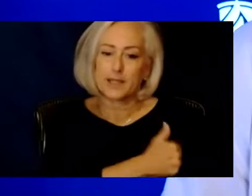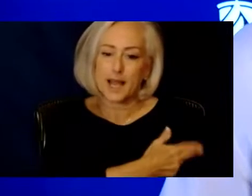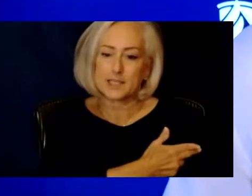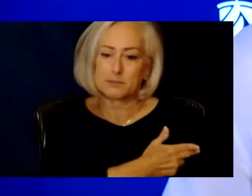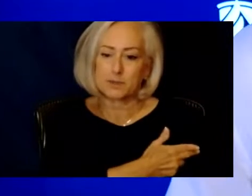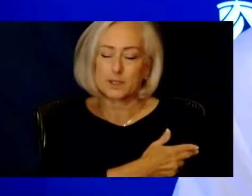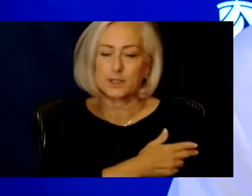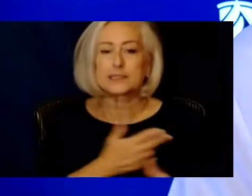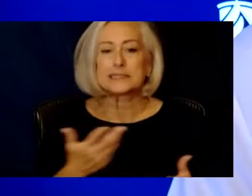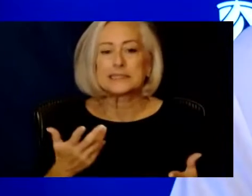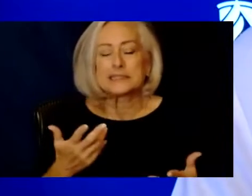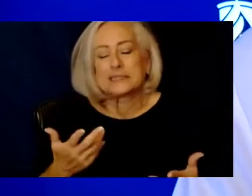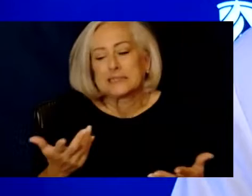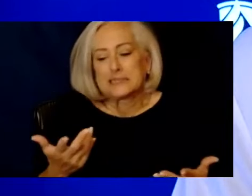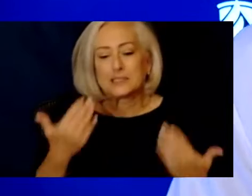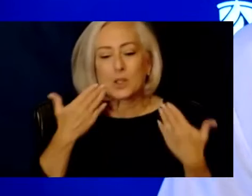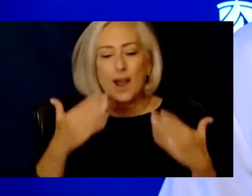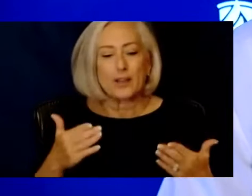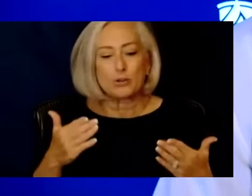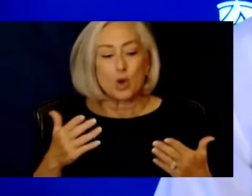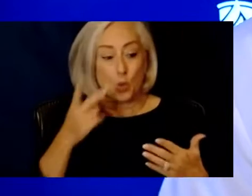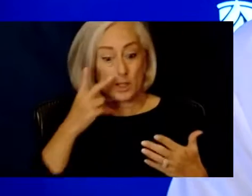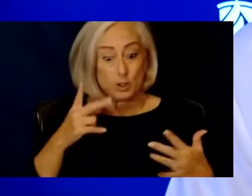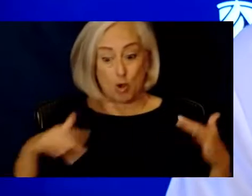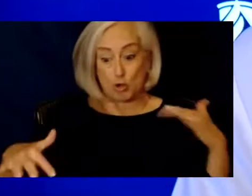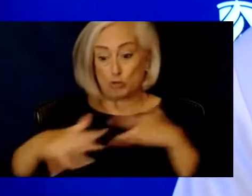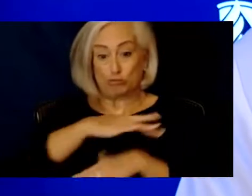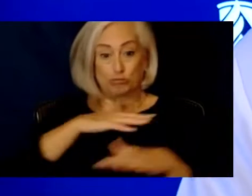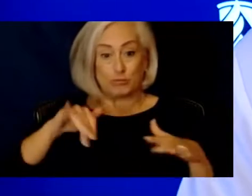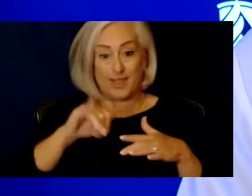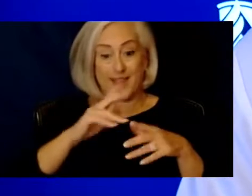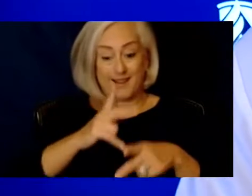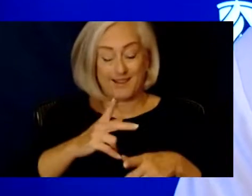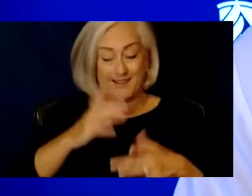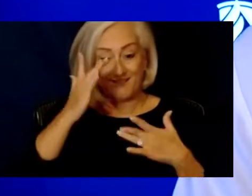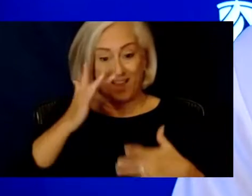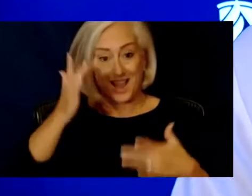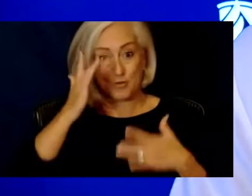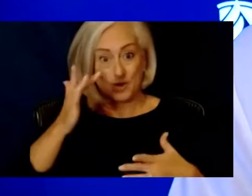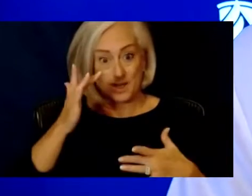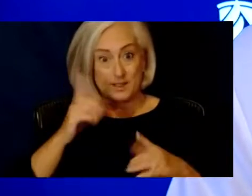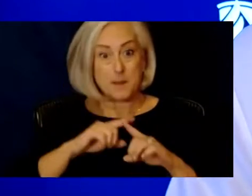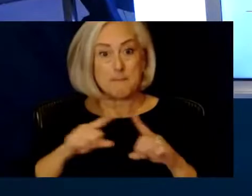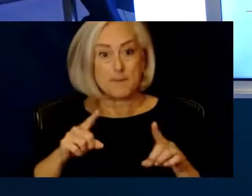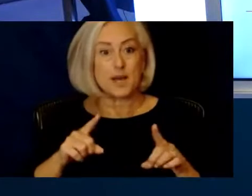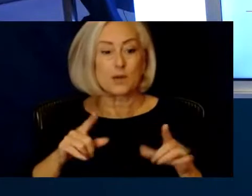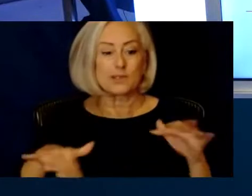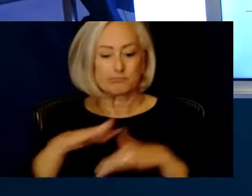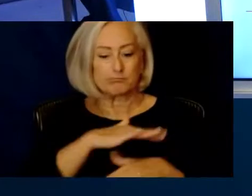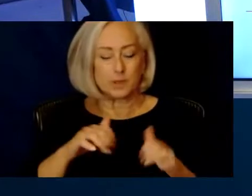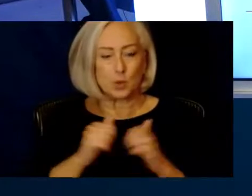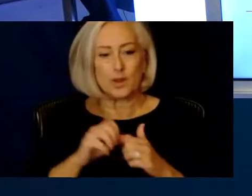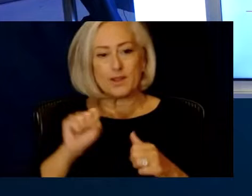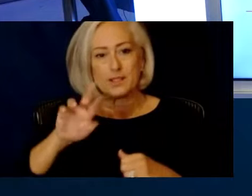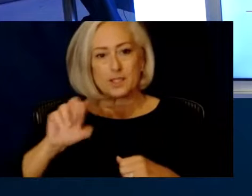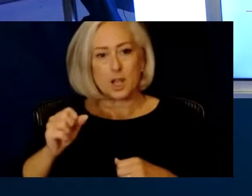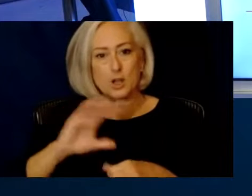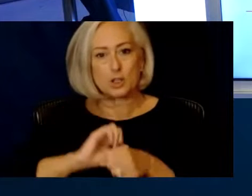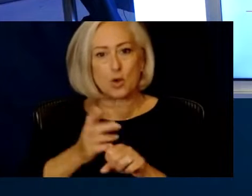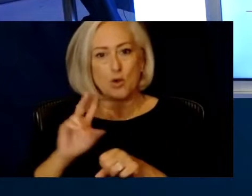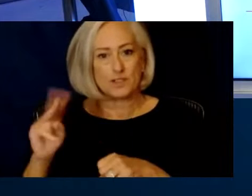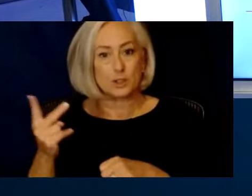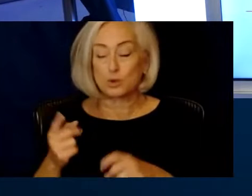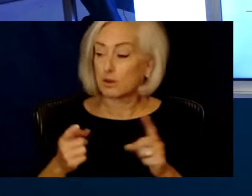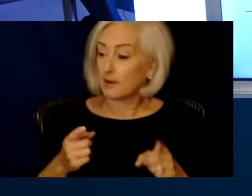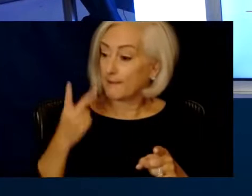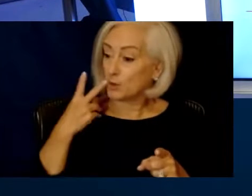much higher it was, but we know that they were circulating along with SARS-CoV-2 as well. Joe, have you heard that from a county standpoint?